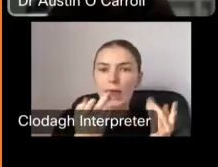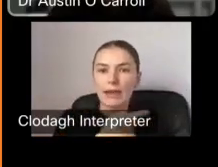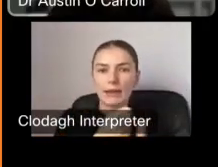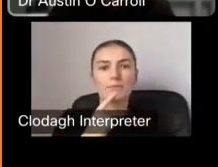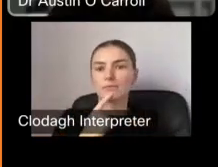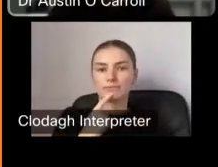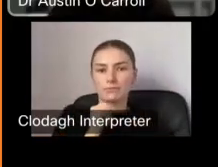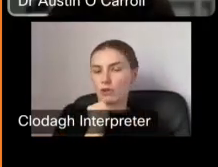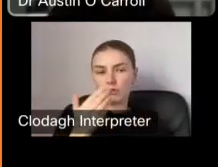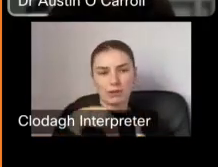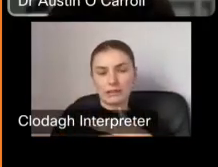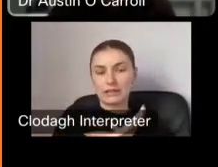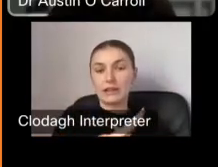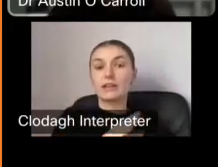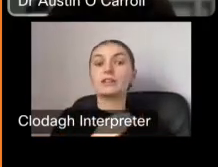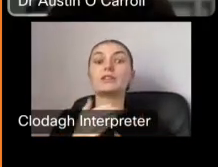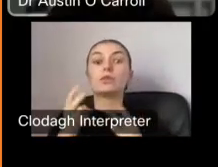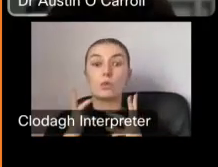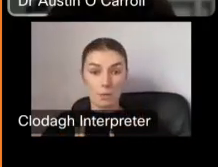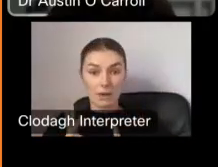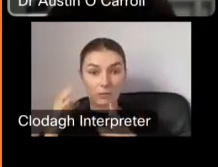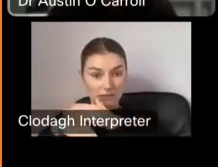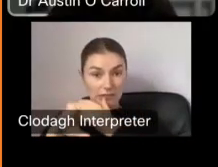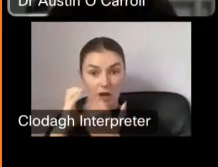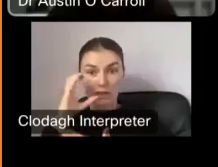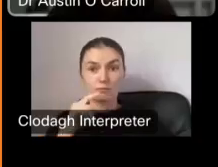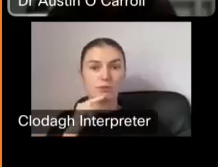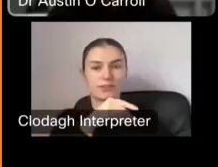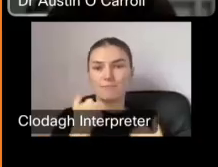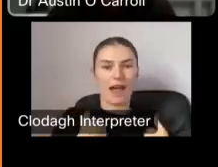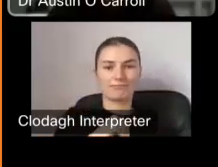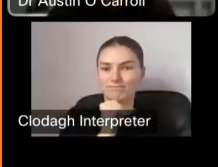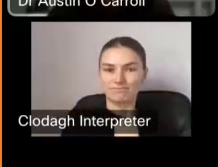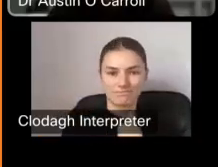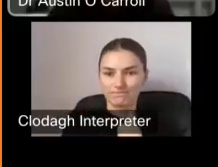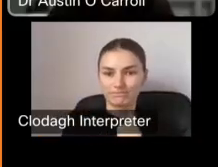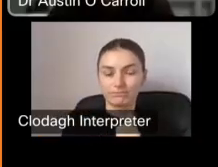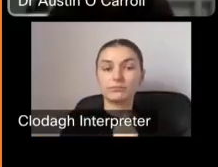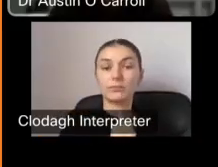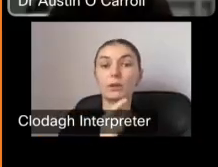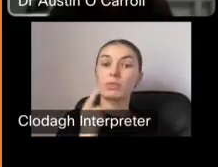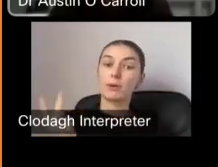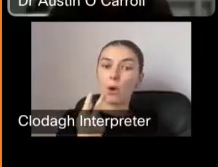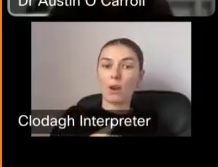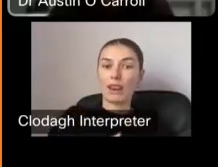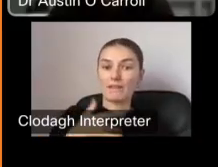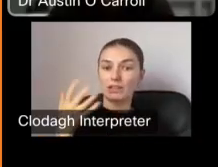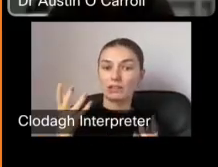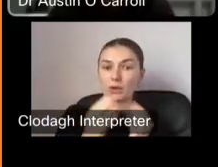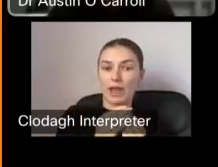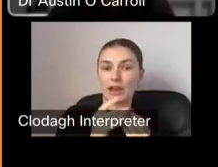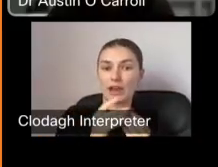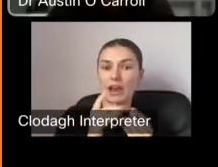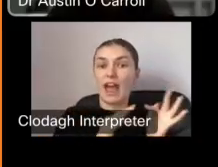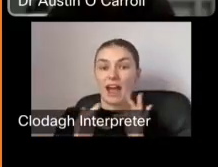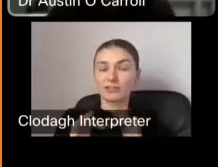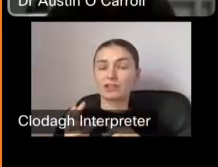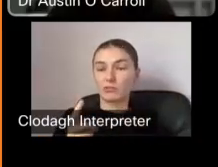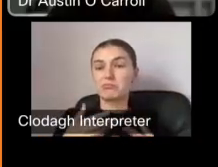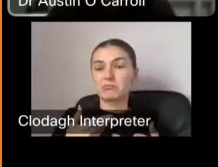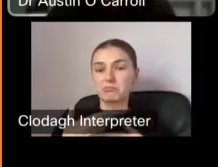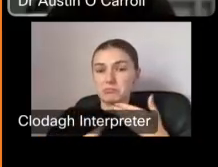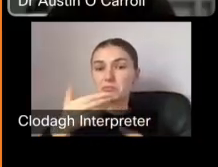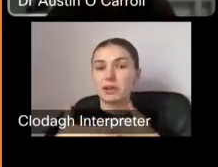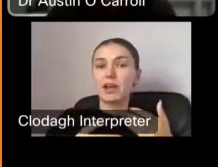She went and he didn't. And they were living together. And after a while in college, she moved out on her own, but she visited him every